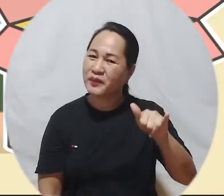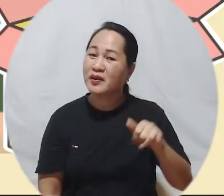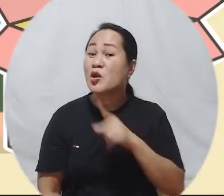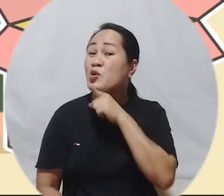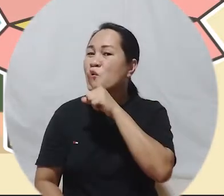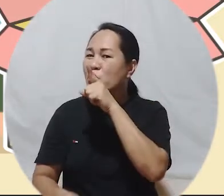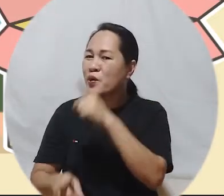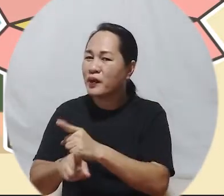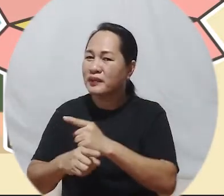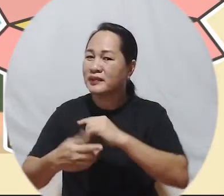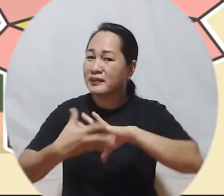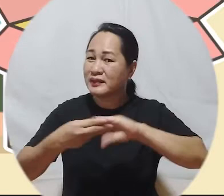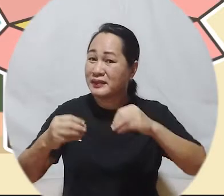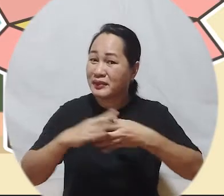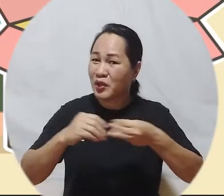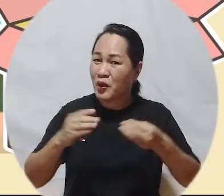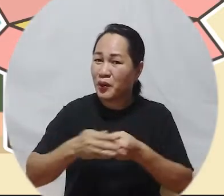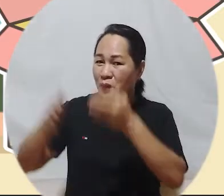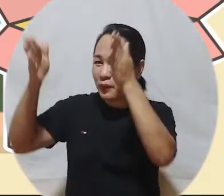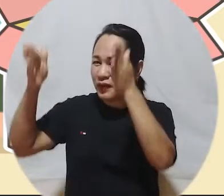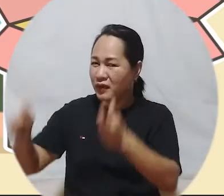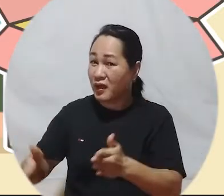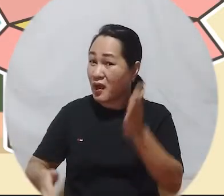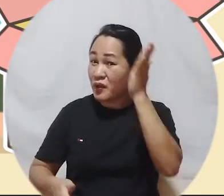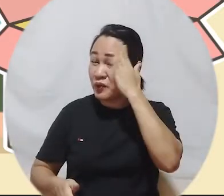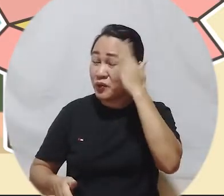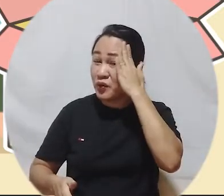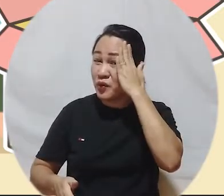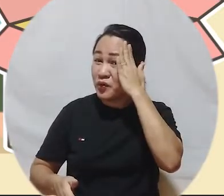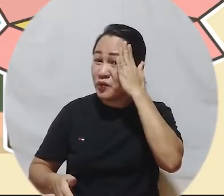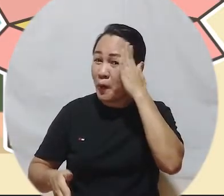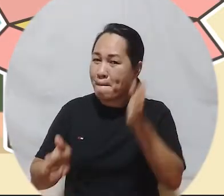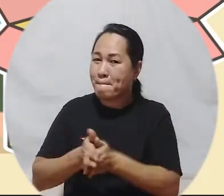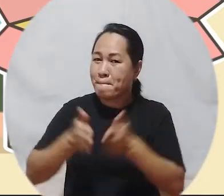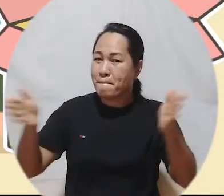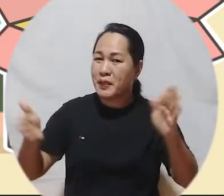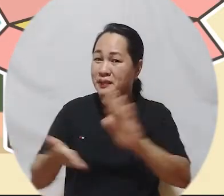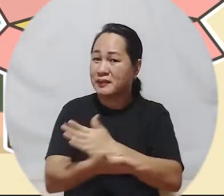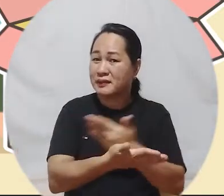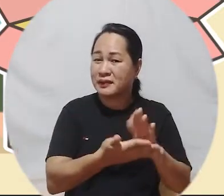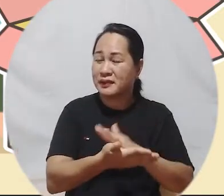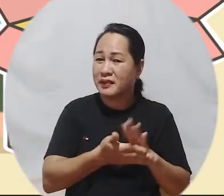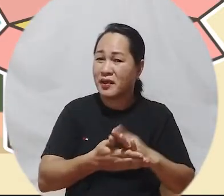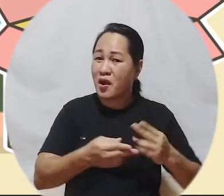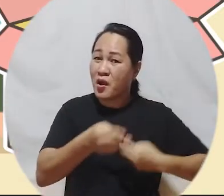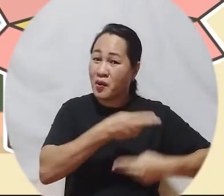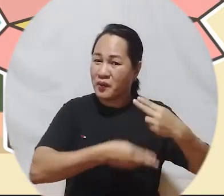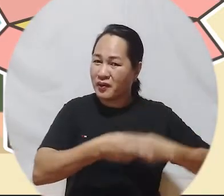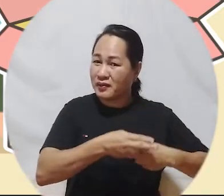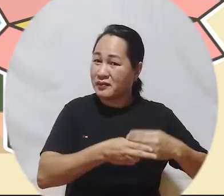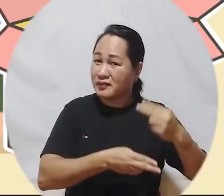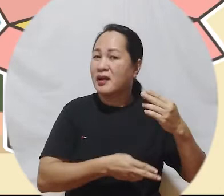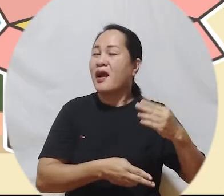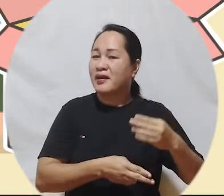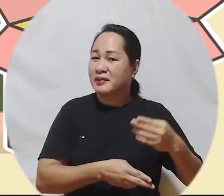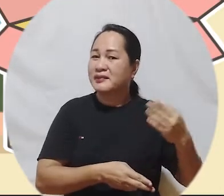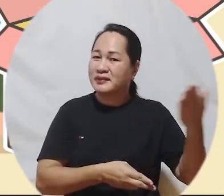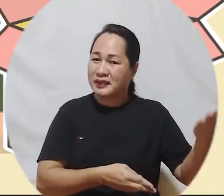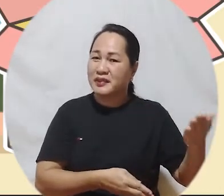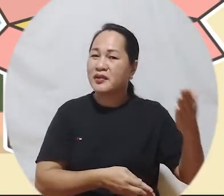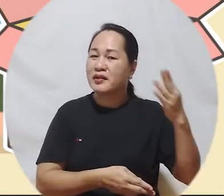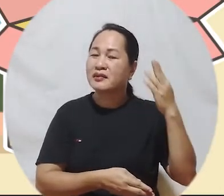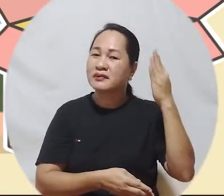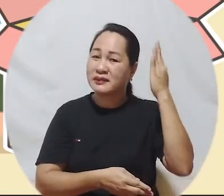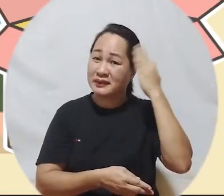Yes, in the reality story column. Since we know of her huge contribution in our history, we can consider it as